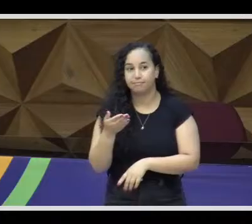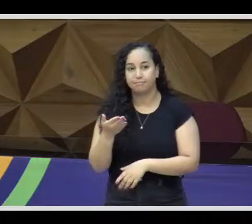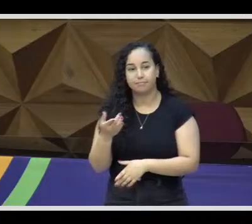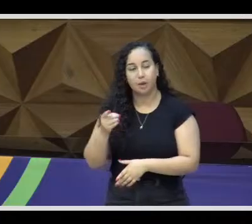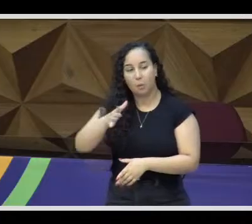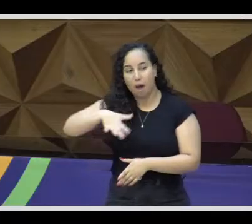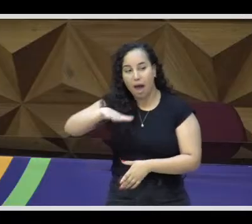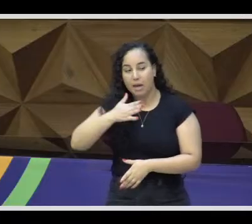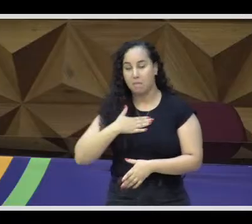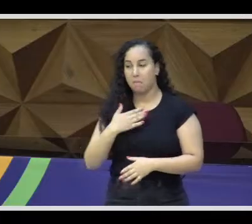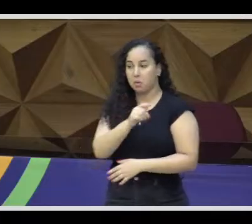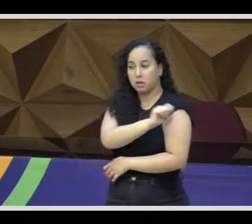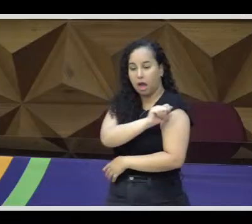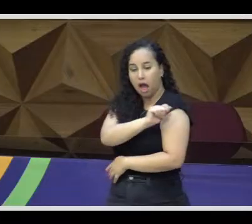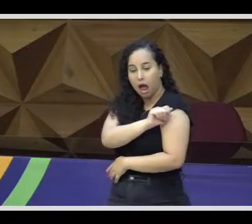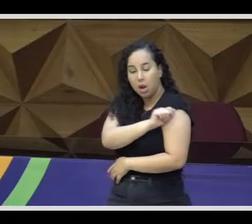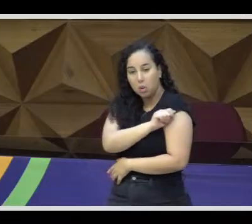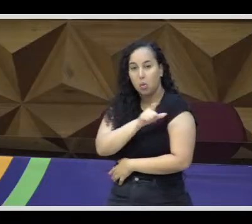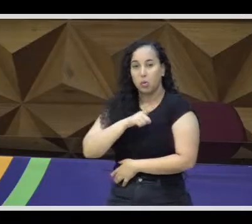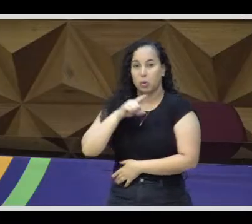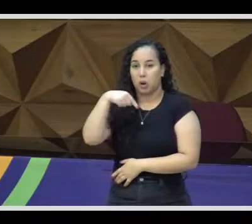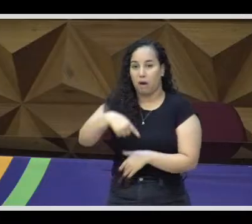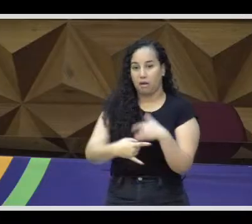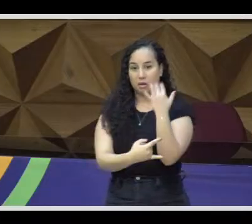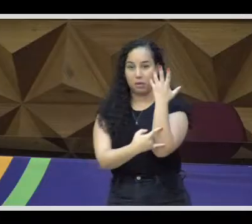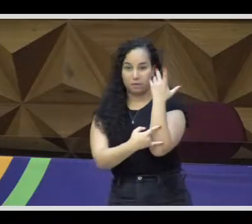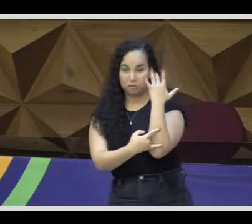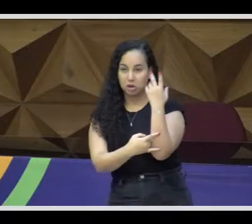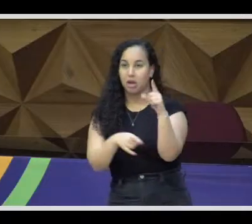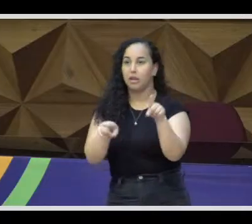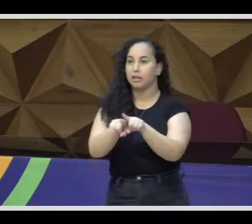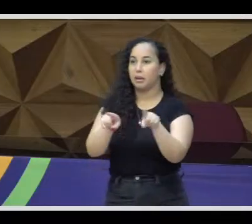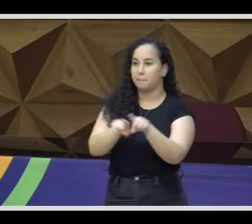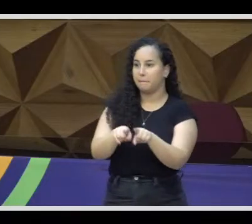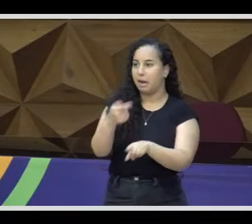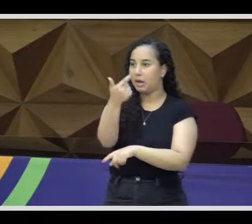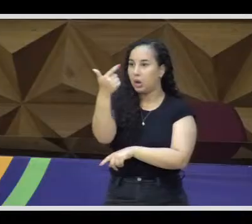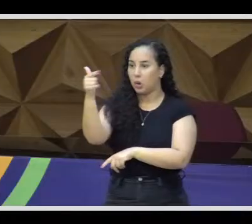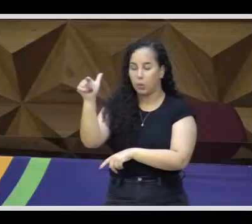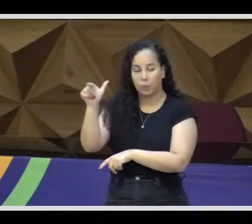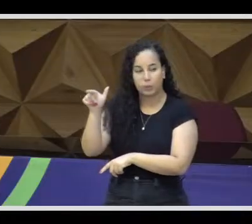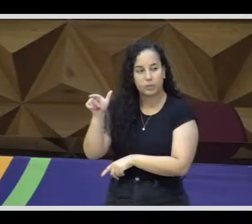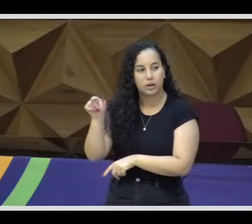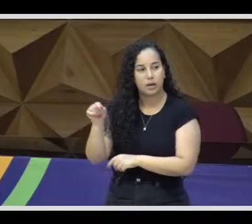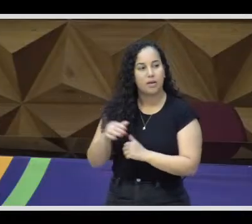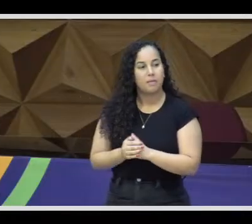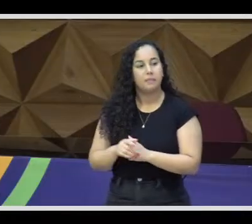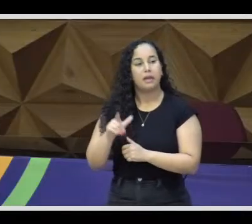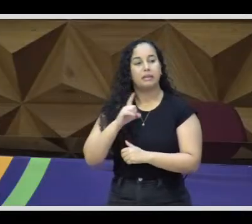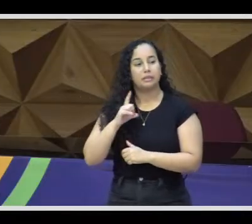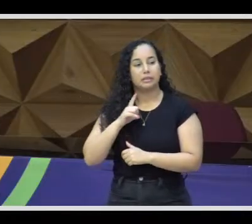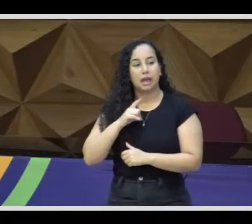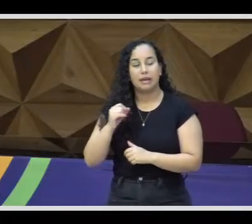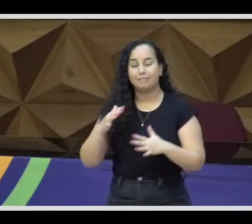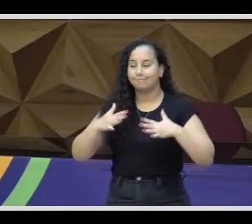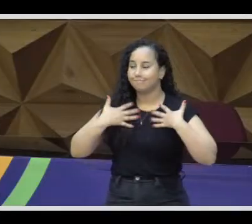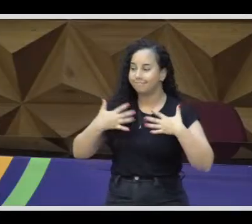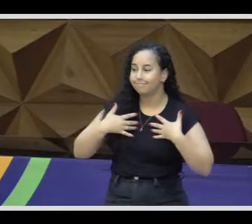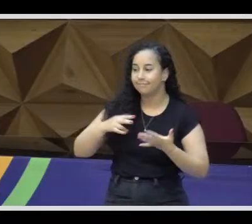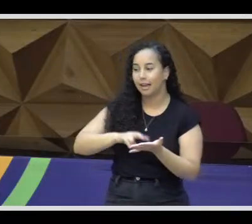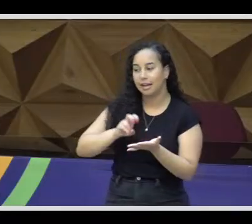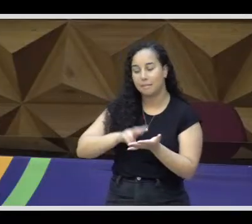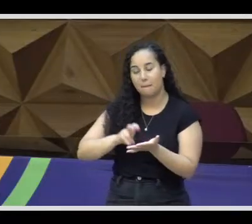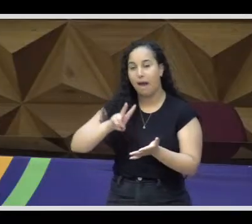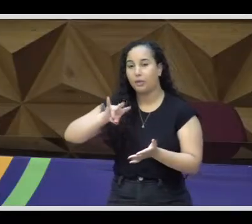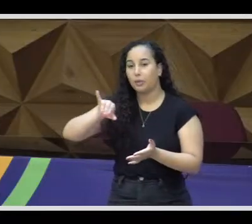My students from UFMG and from abroad are very excited about the